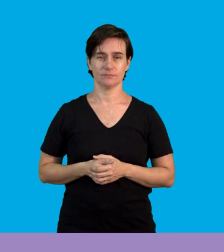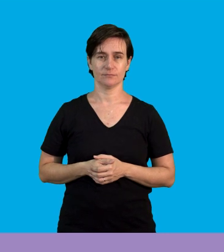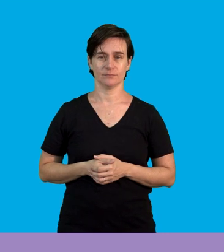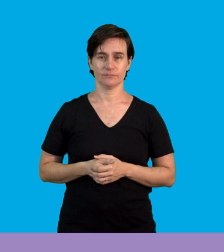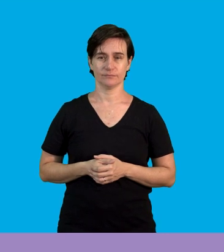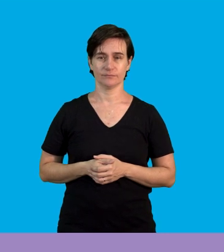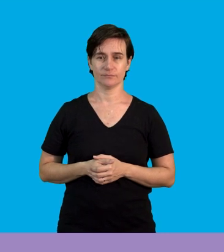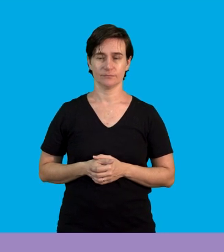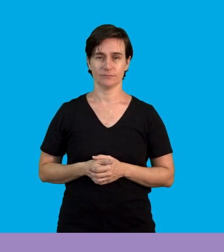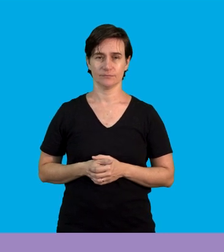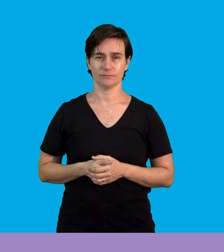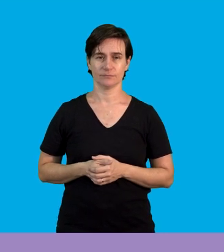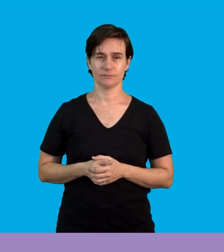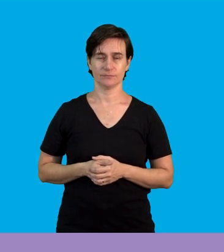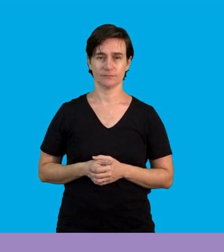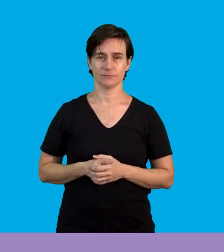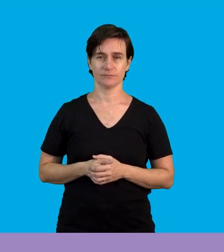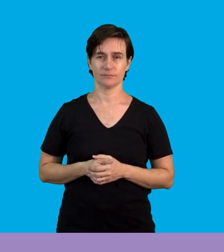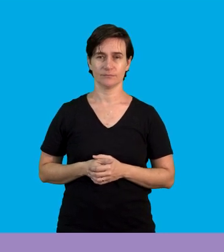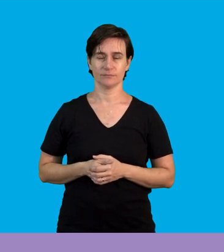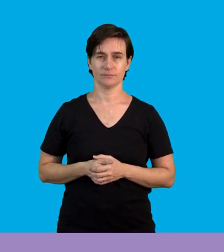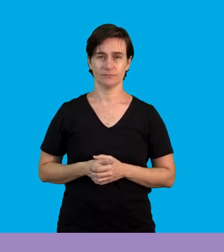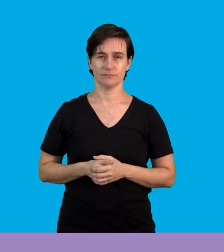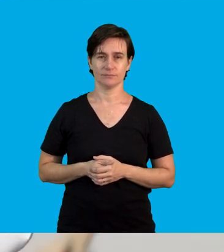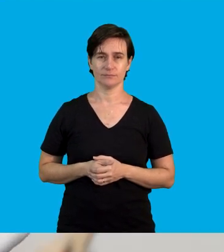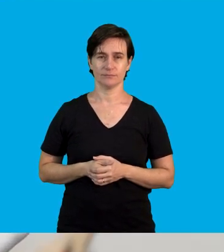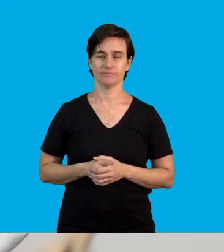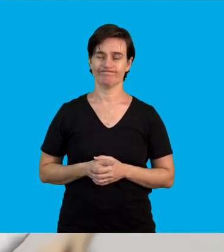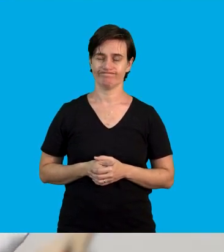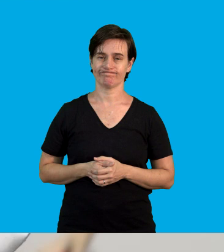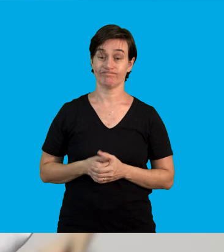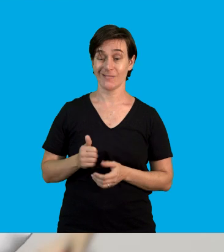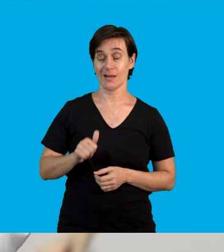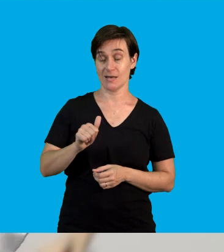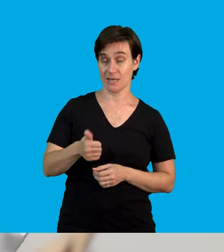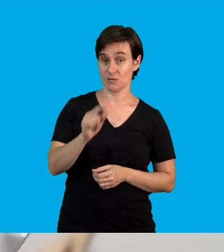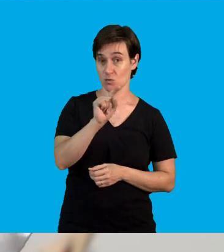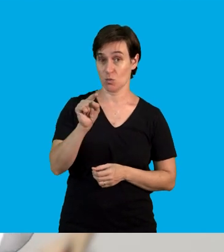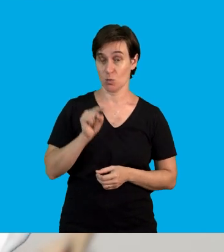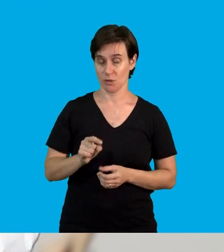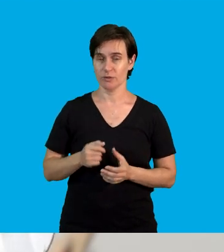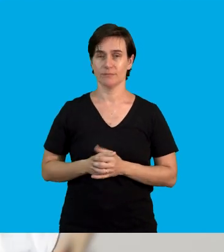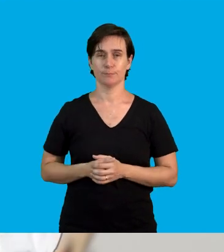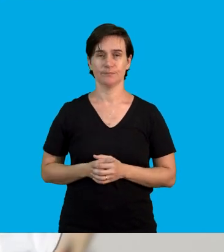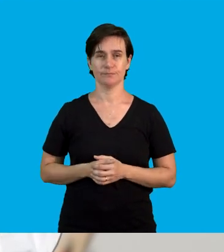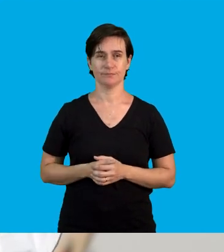The mother will be 36 years old when the boy is 11. Right, let's move on to the next one.